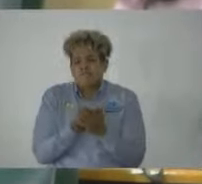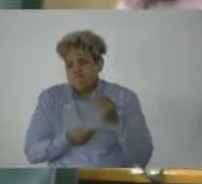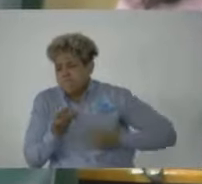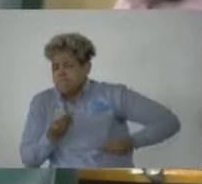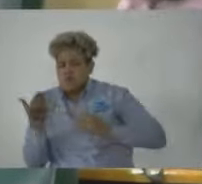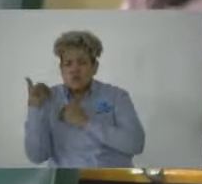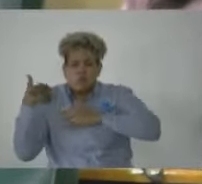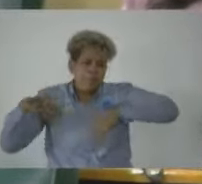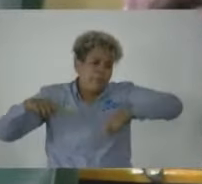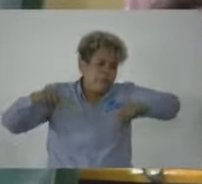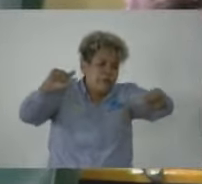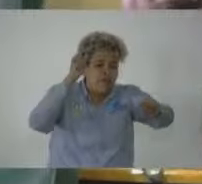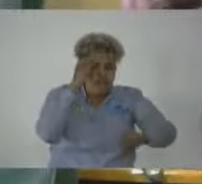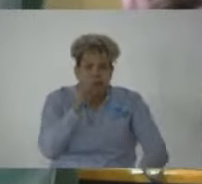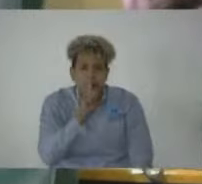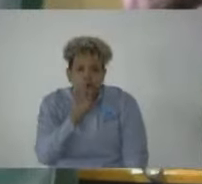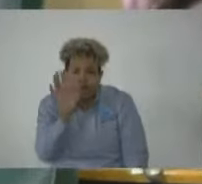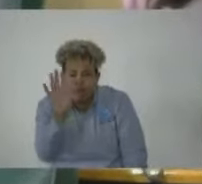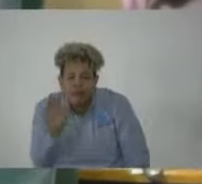of government.